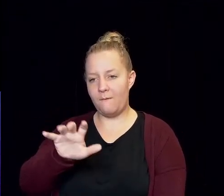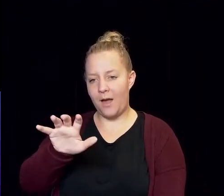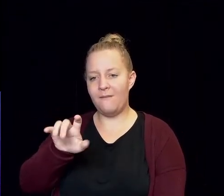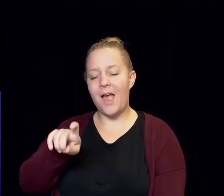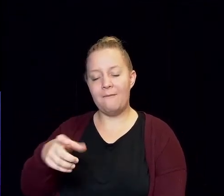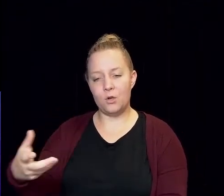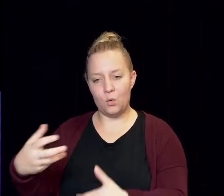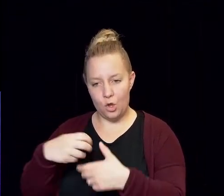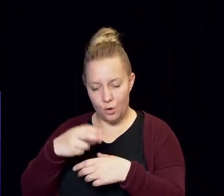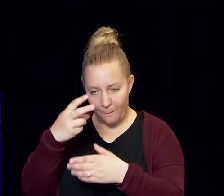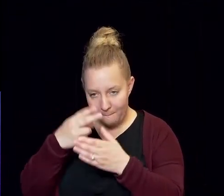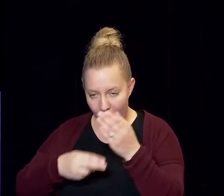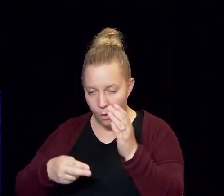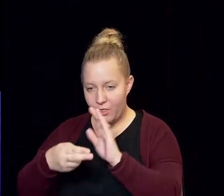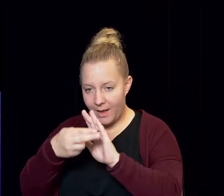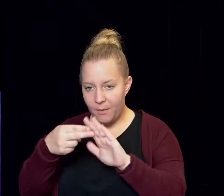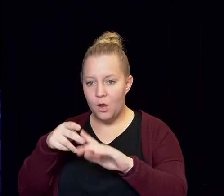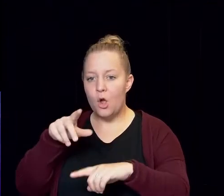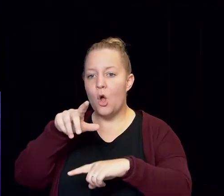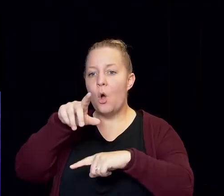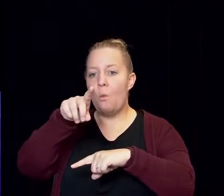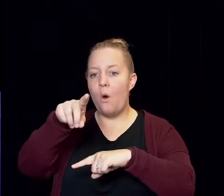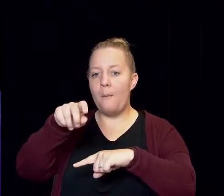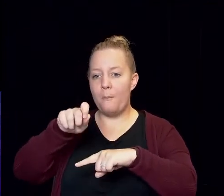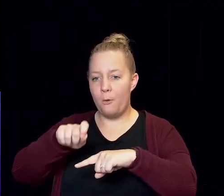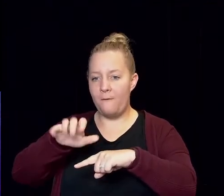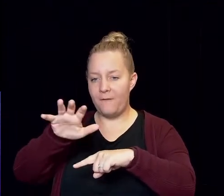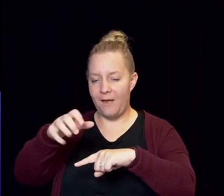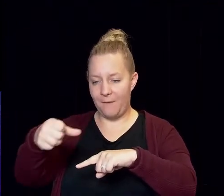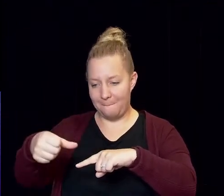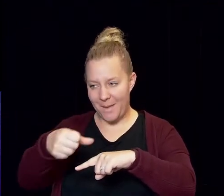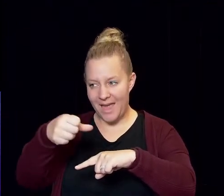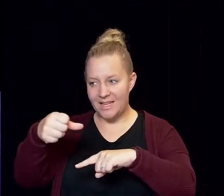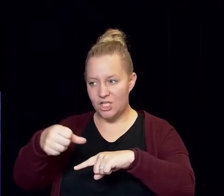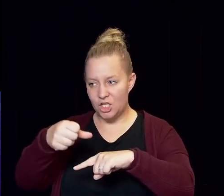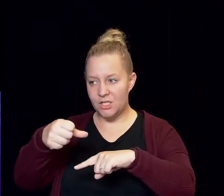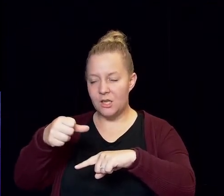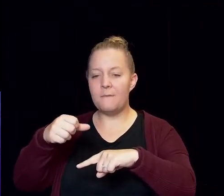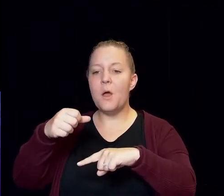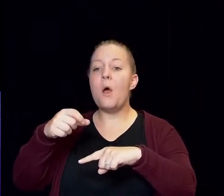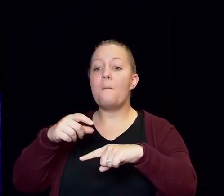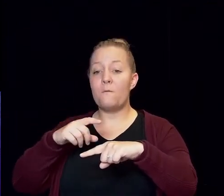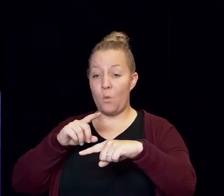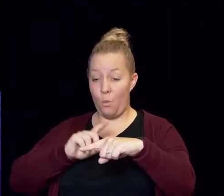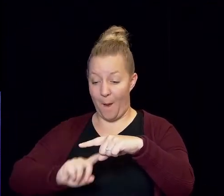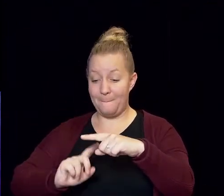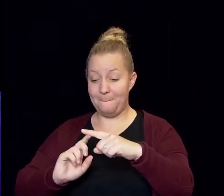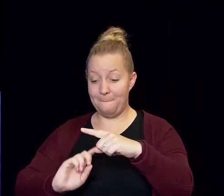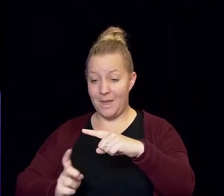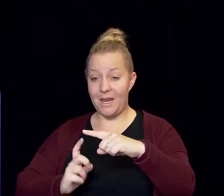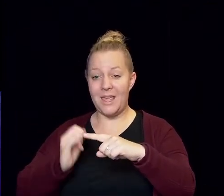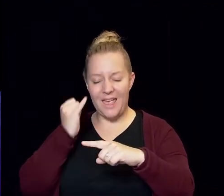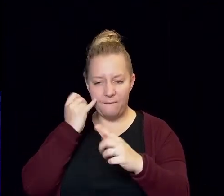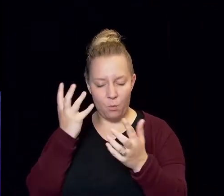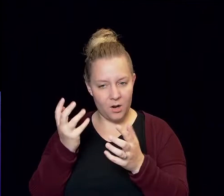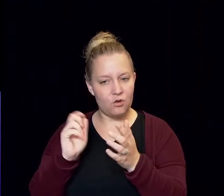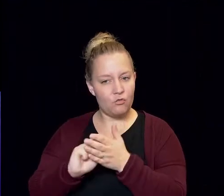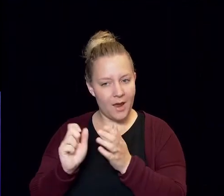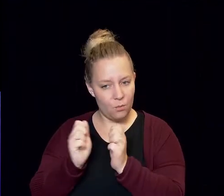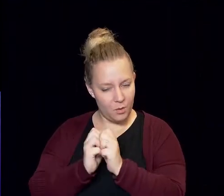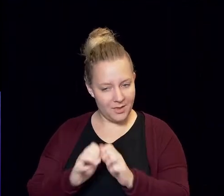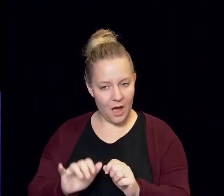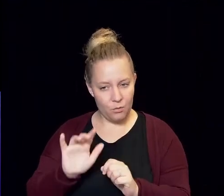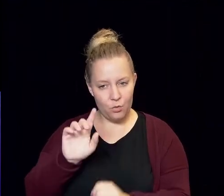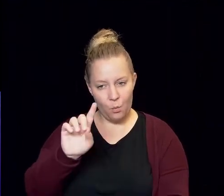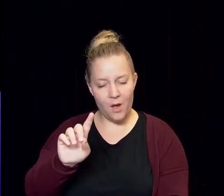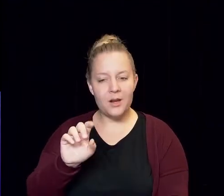include both labels. So 1.5 pages per 1 minute. But if you would like to rewrite that without the 1,